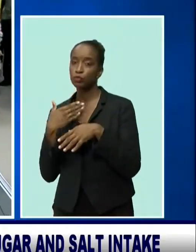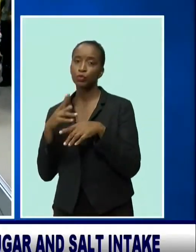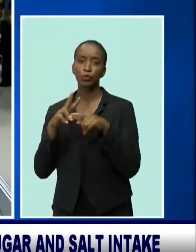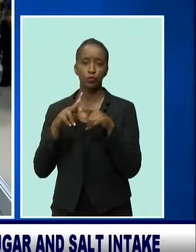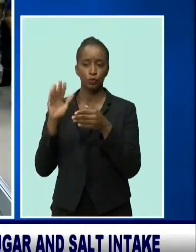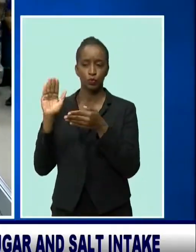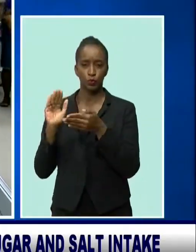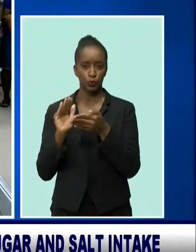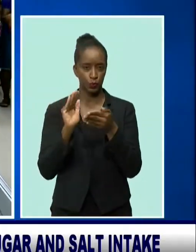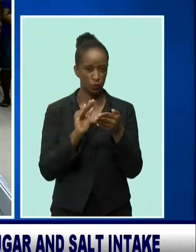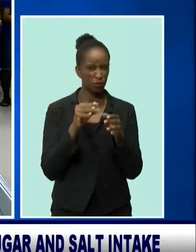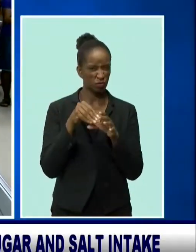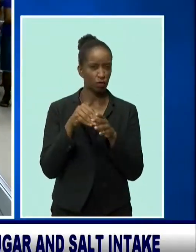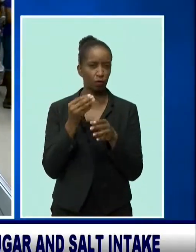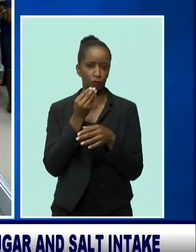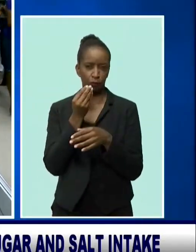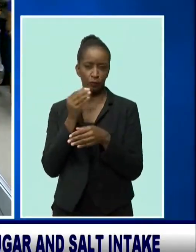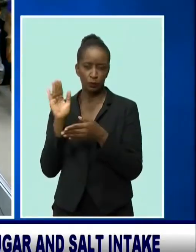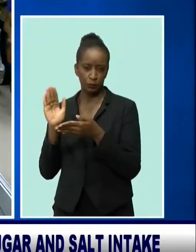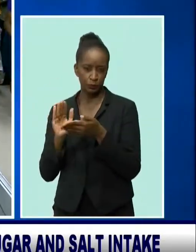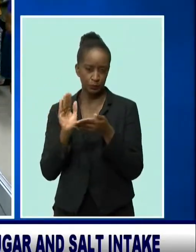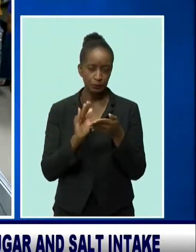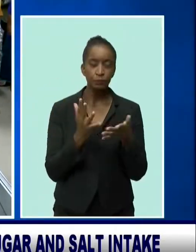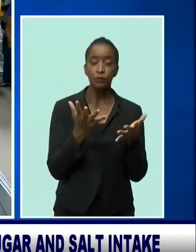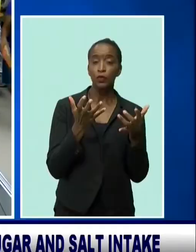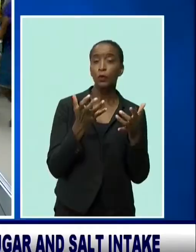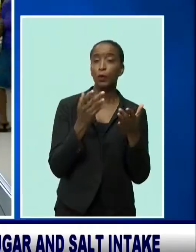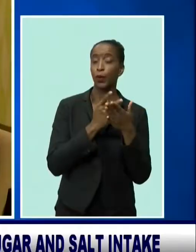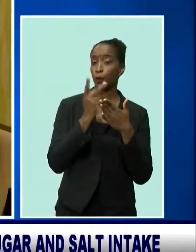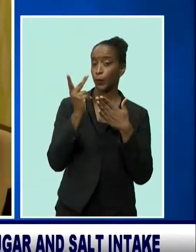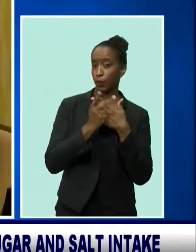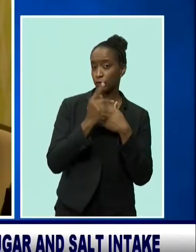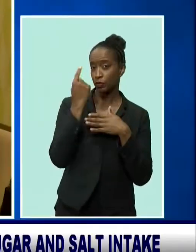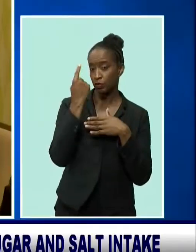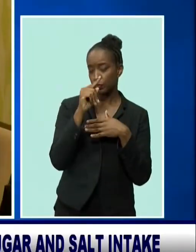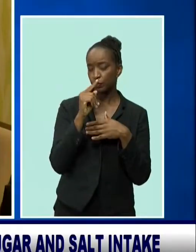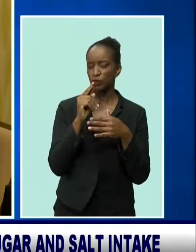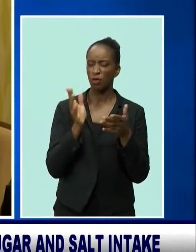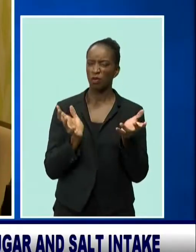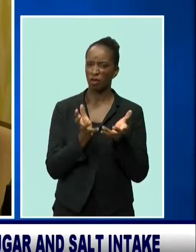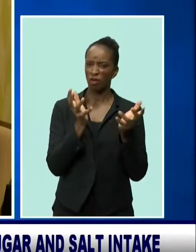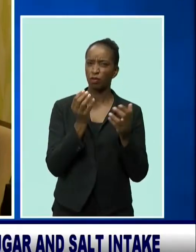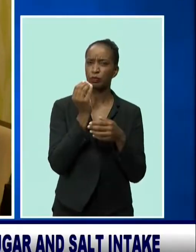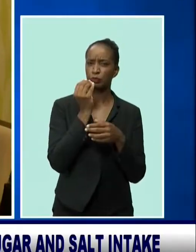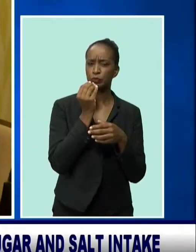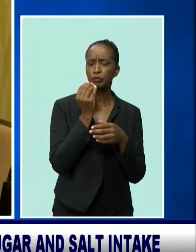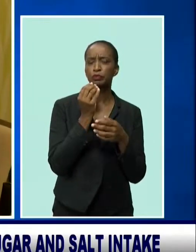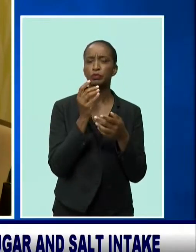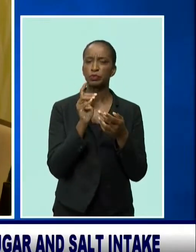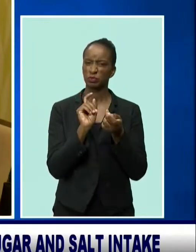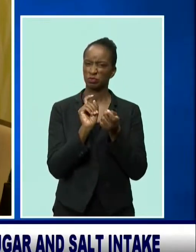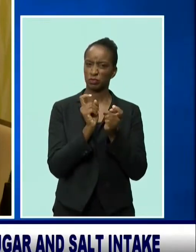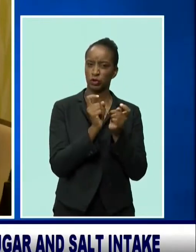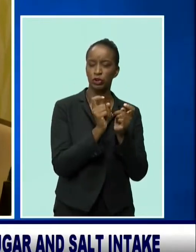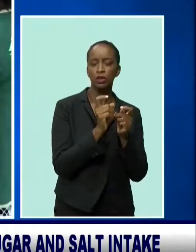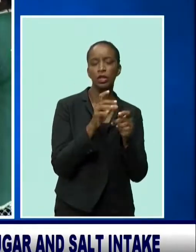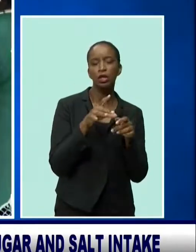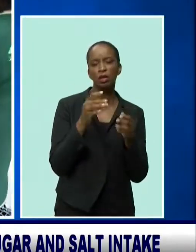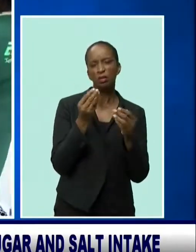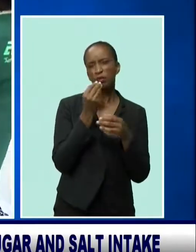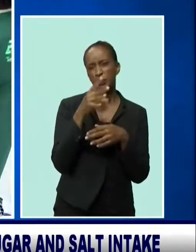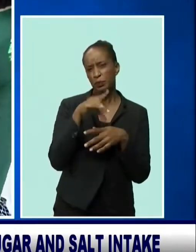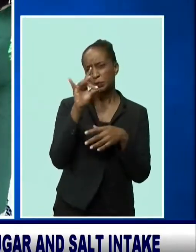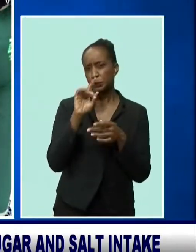policy approach to facilitate dietary changes, and engage the relevant parties to focus on stocking low salt and sugar options